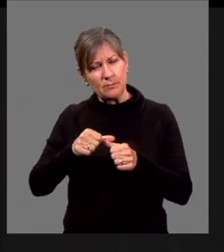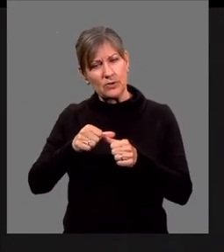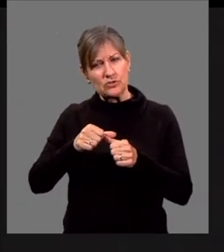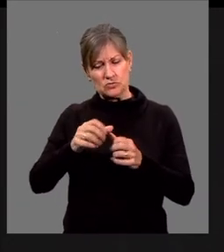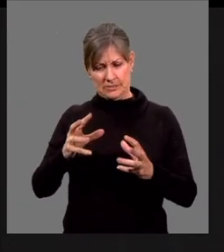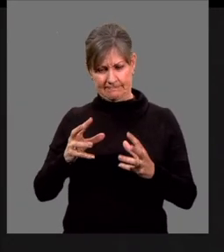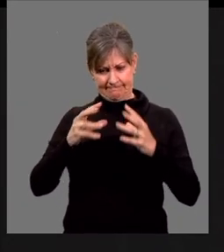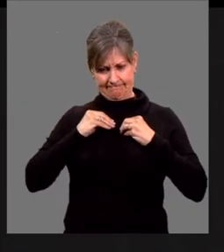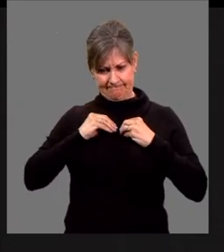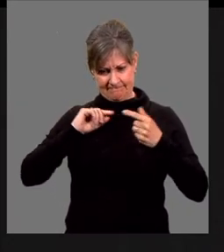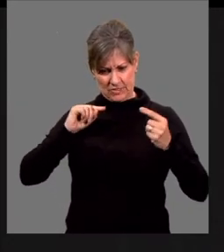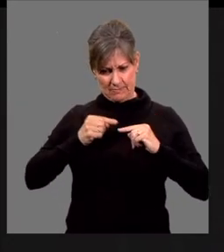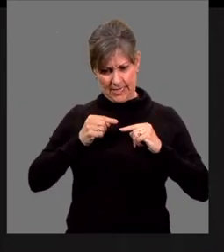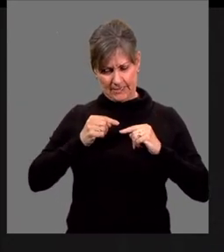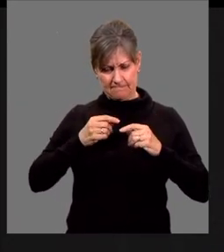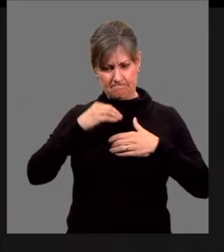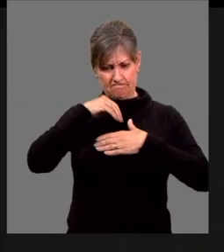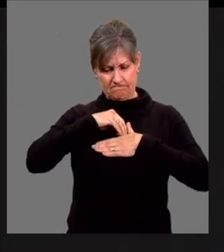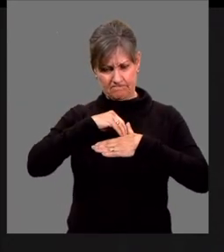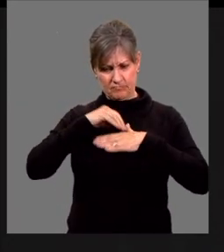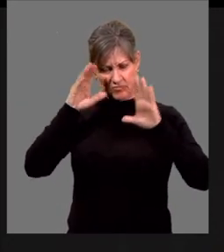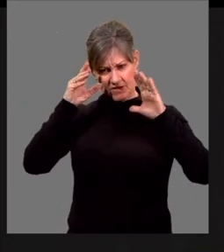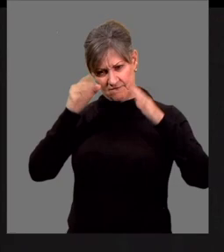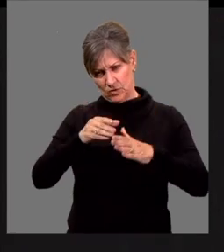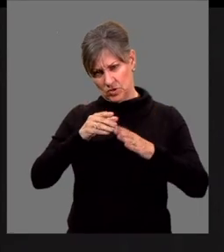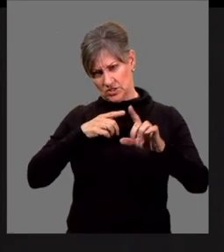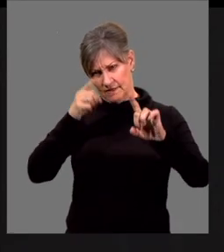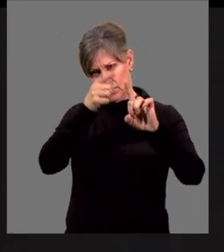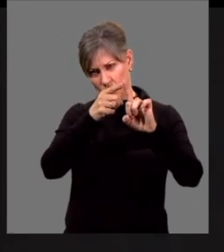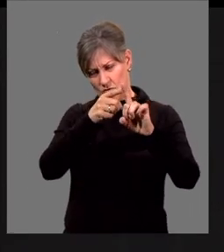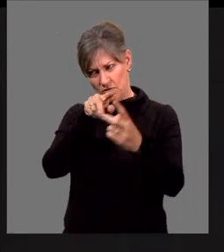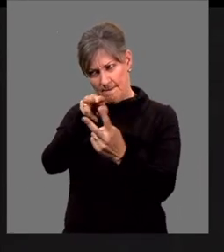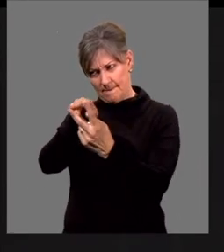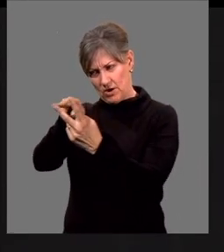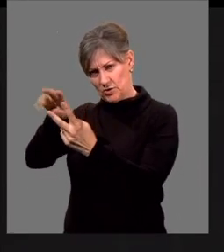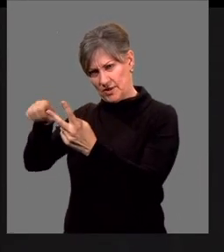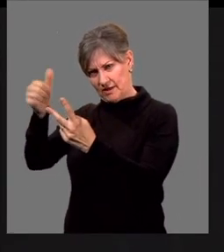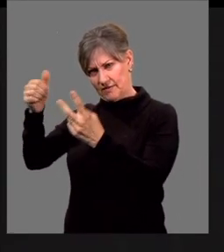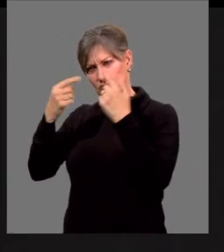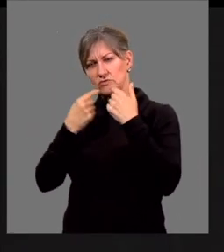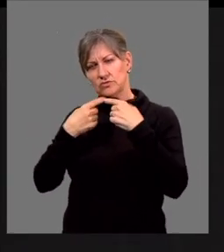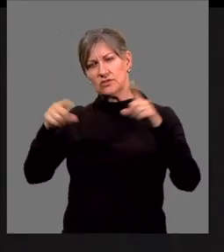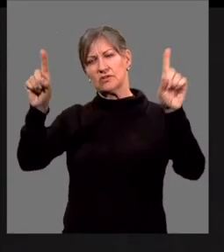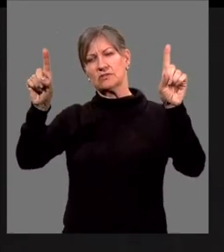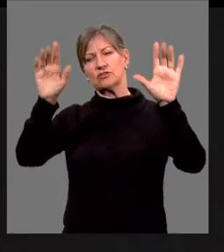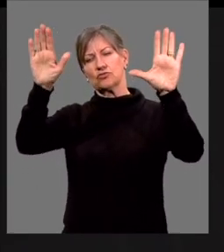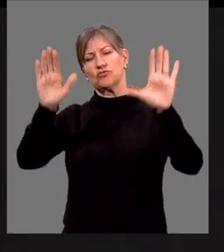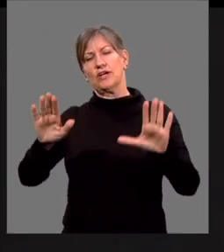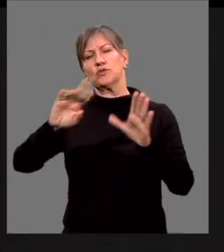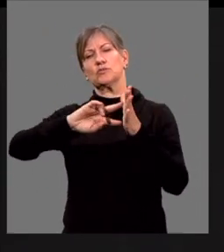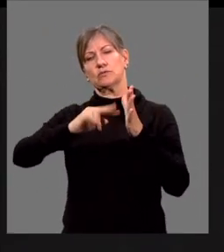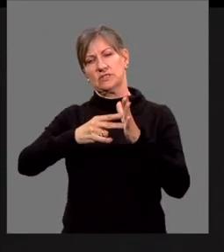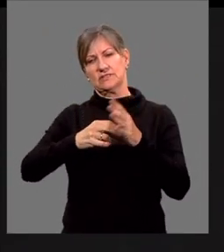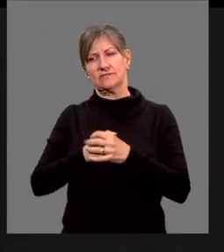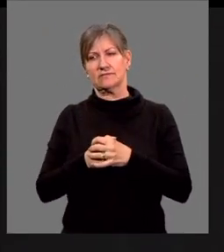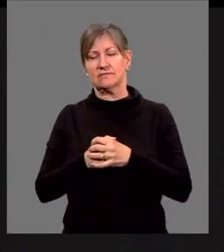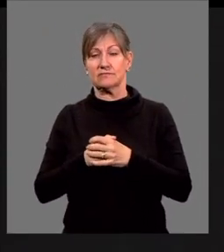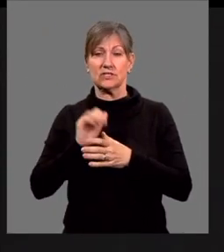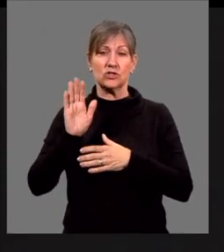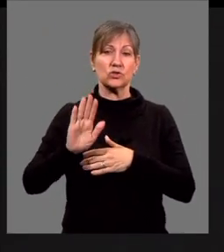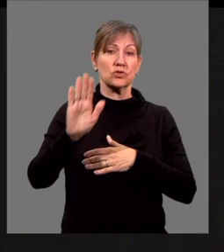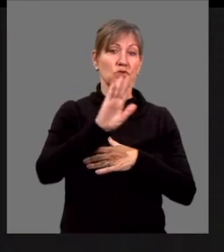pain, focus on the end goal, and partner with others to accomplish a greater purpose.